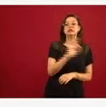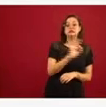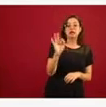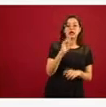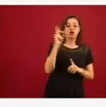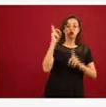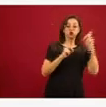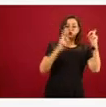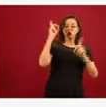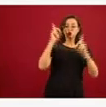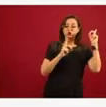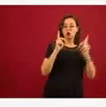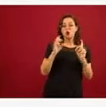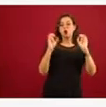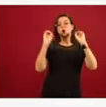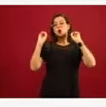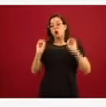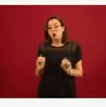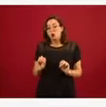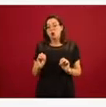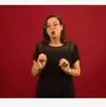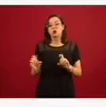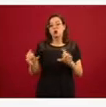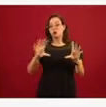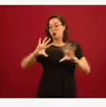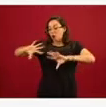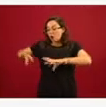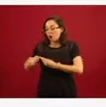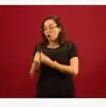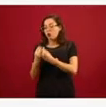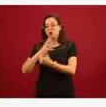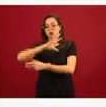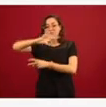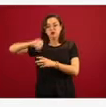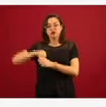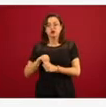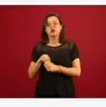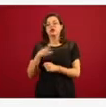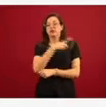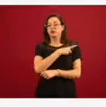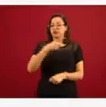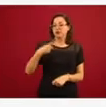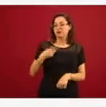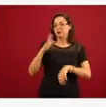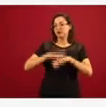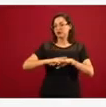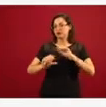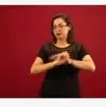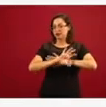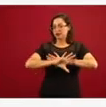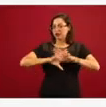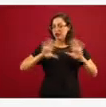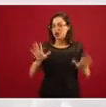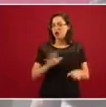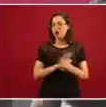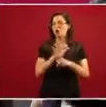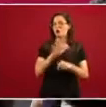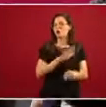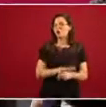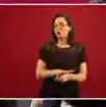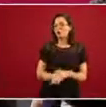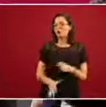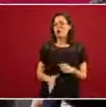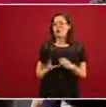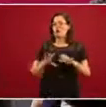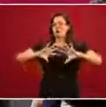percentages and the data they show. But it's important to specify which cases are we talking about. Are we talking about confirmed cases